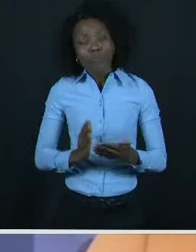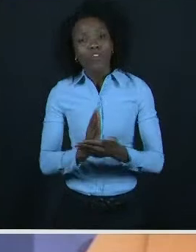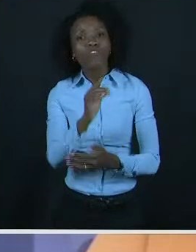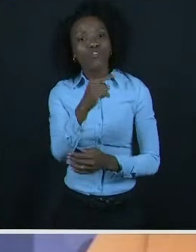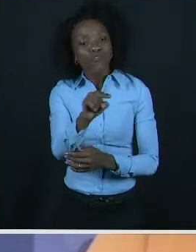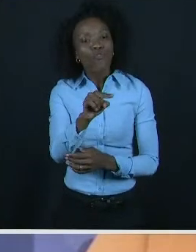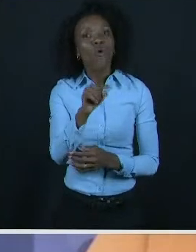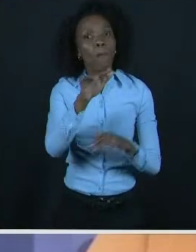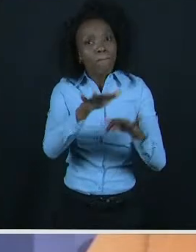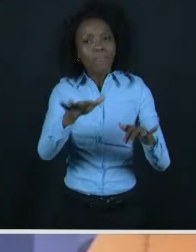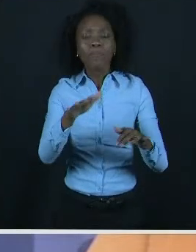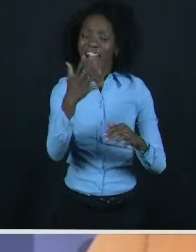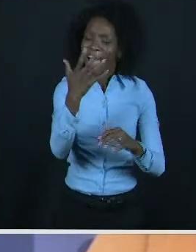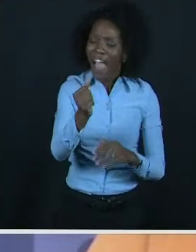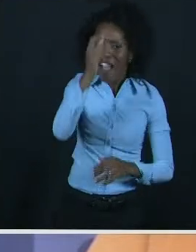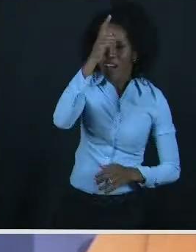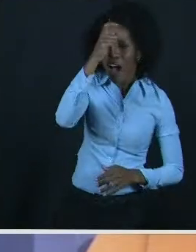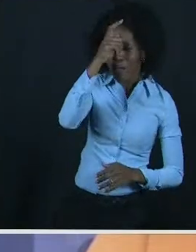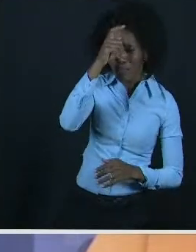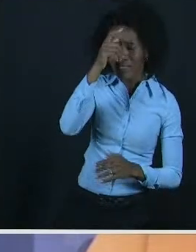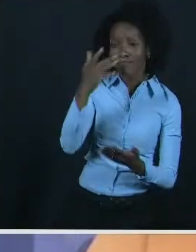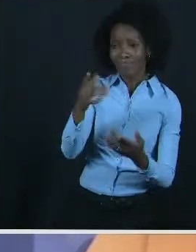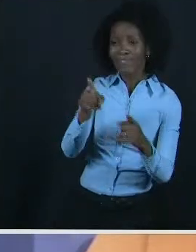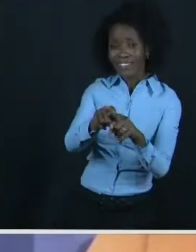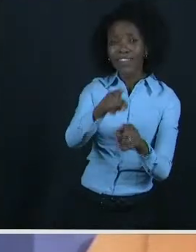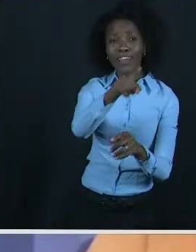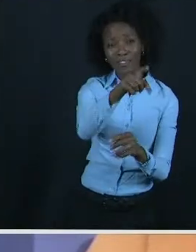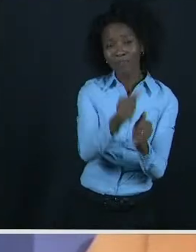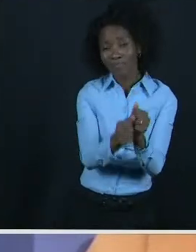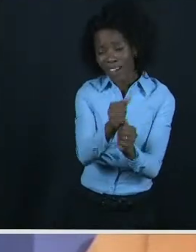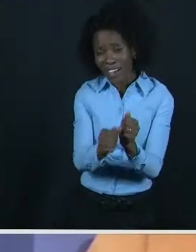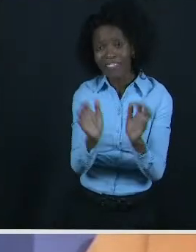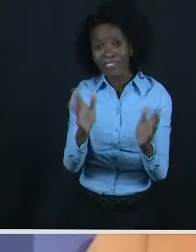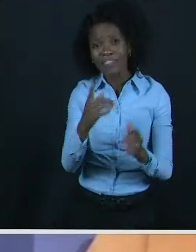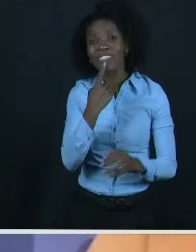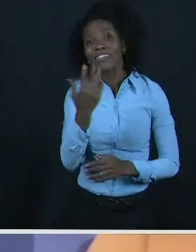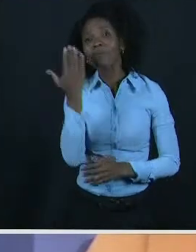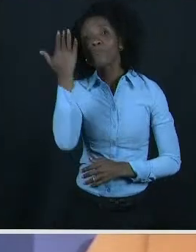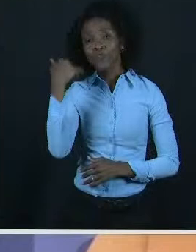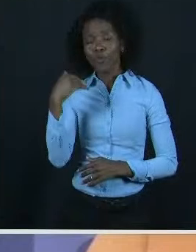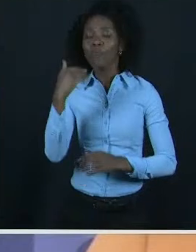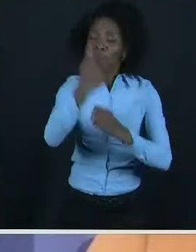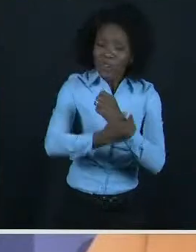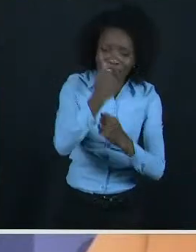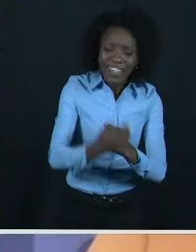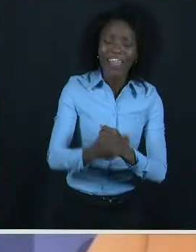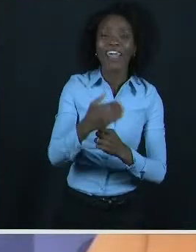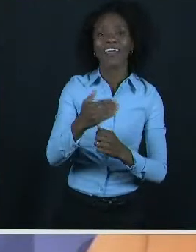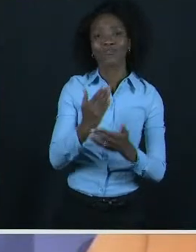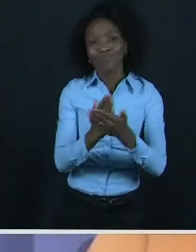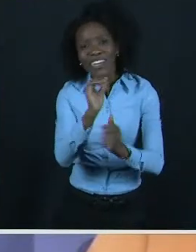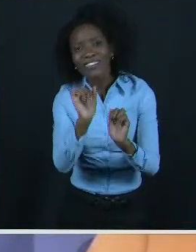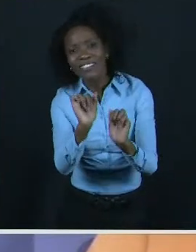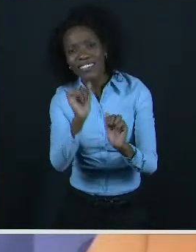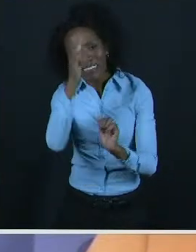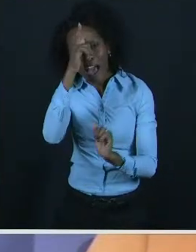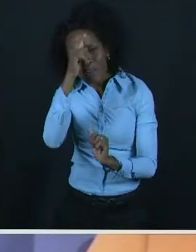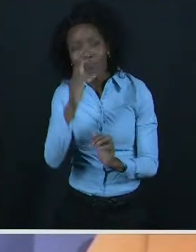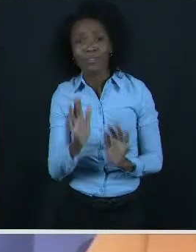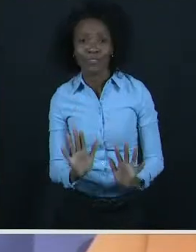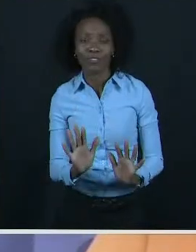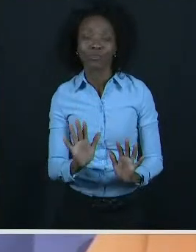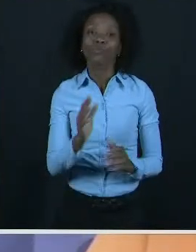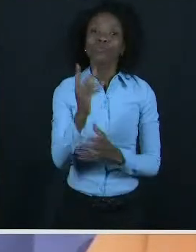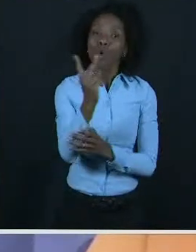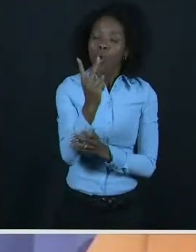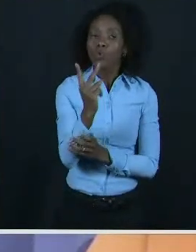with albinism, as my brother was saying there, are protected, and that albinism should